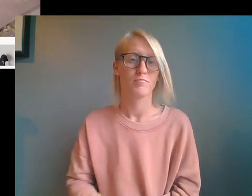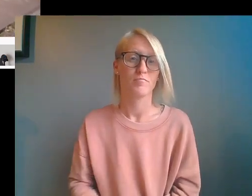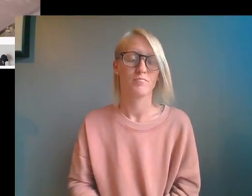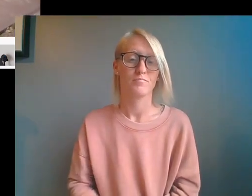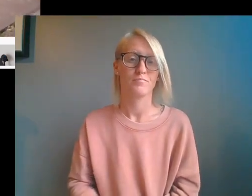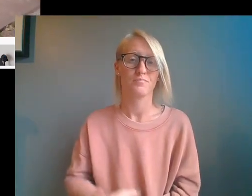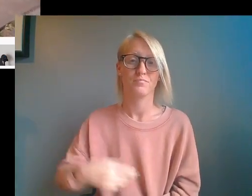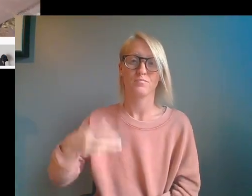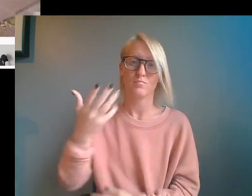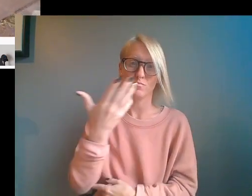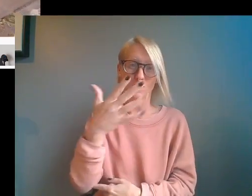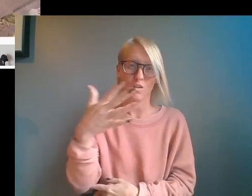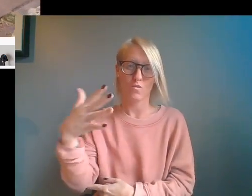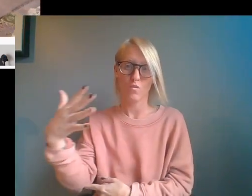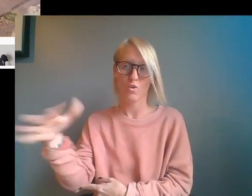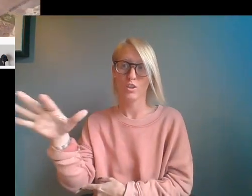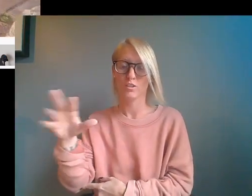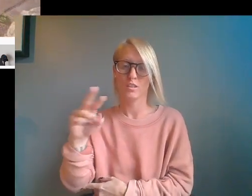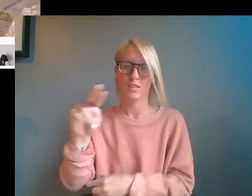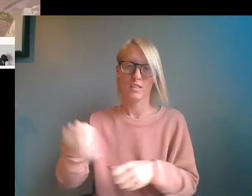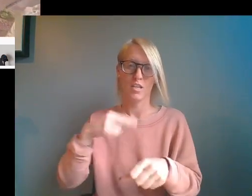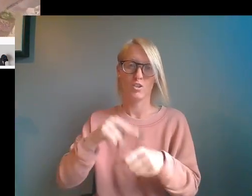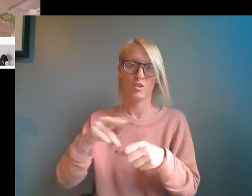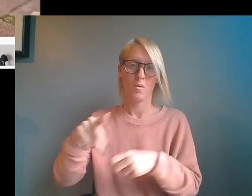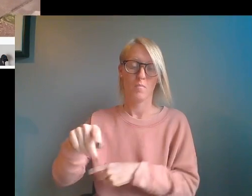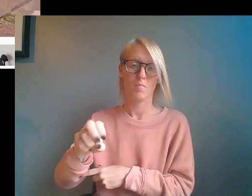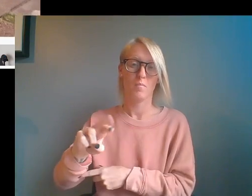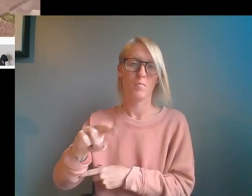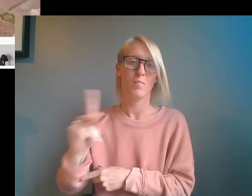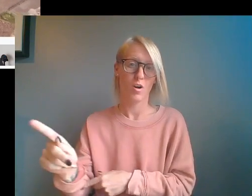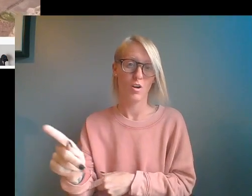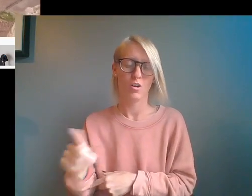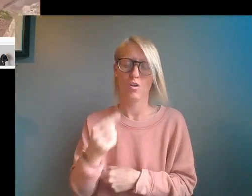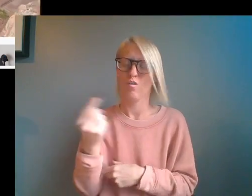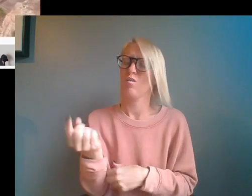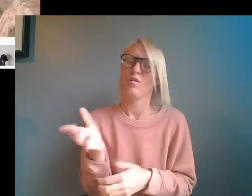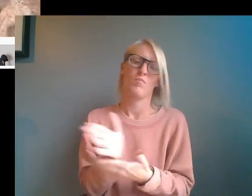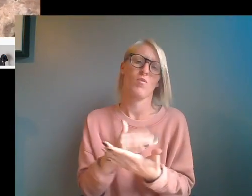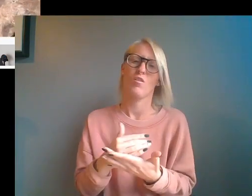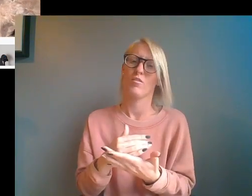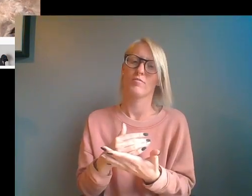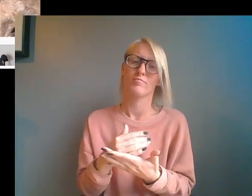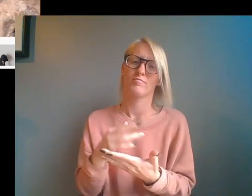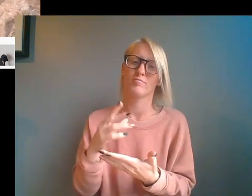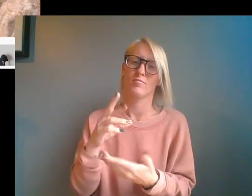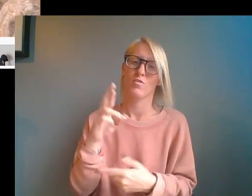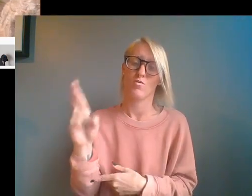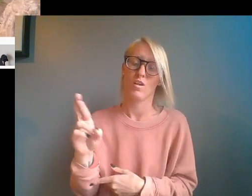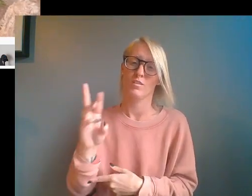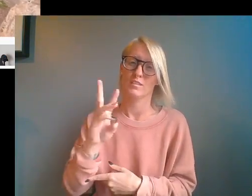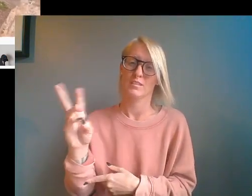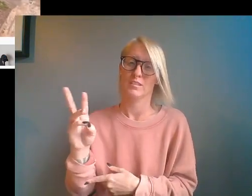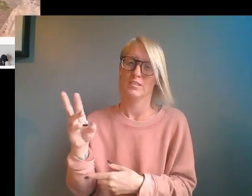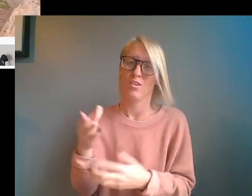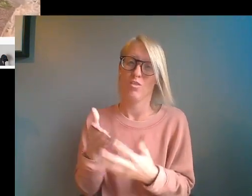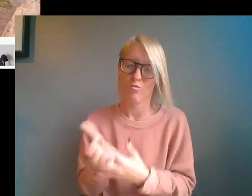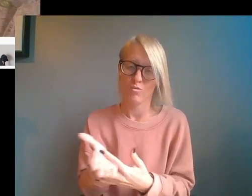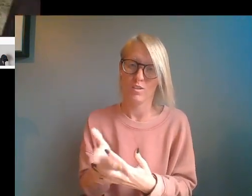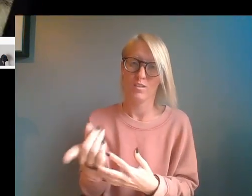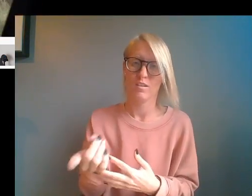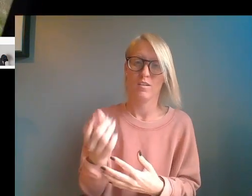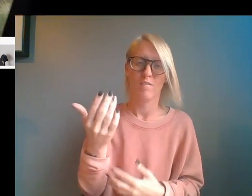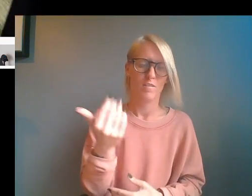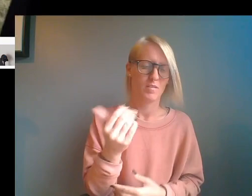We made it to Petrified Forest National Park, the only park that had a piece of Route 66 that went through it, so we're driving about 15 minutes into the park to go check it